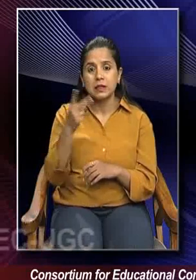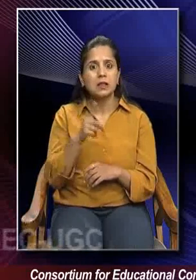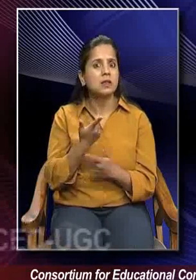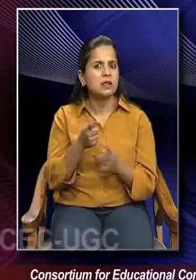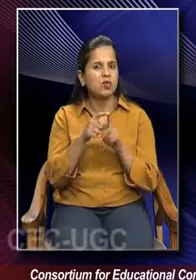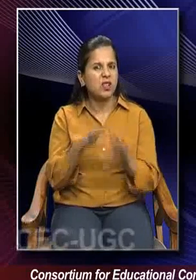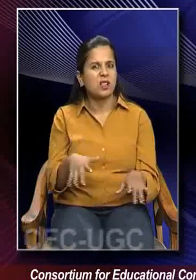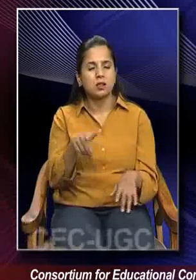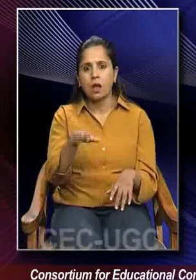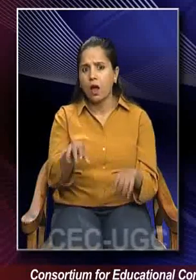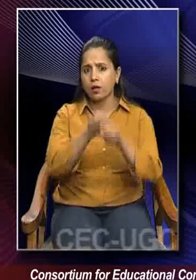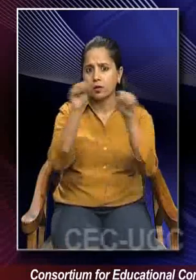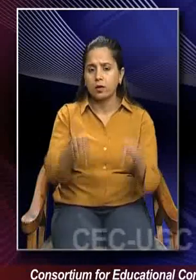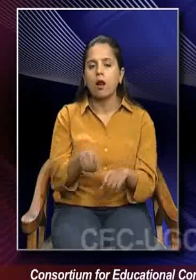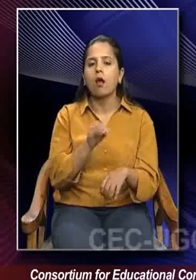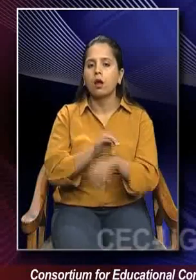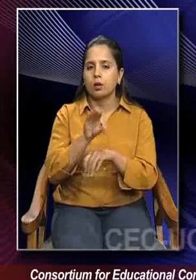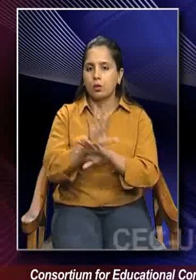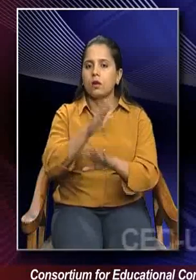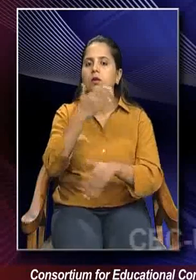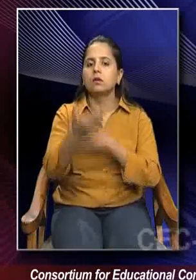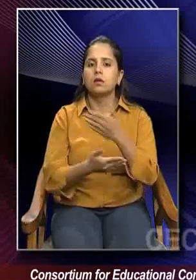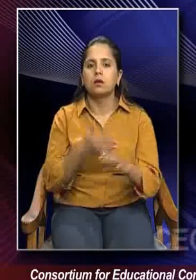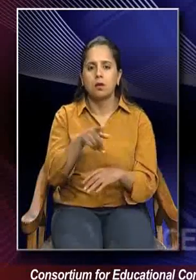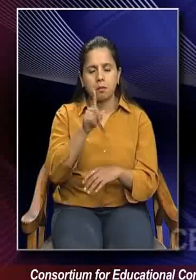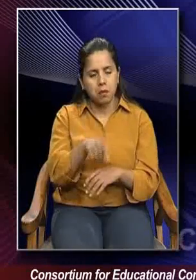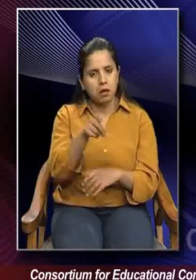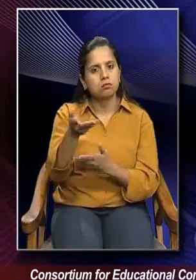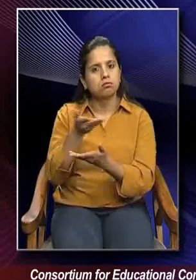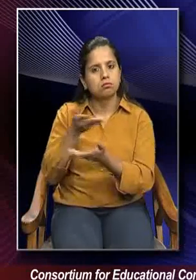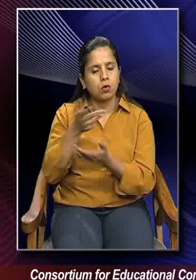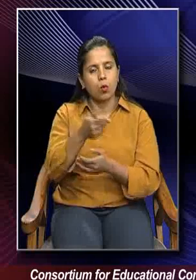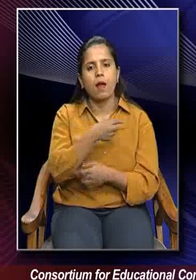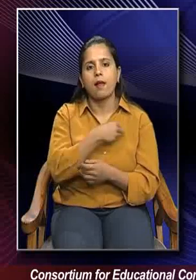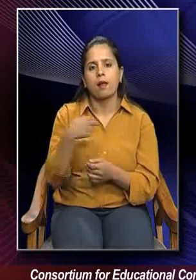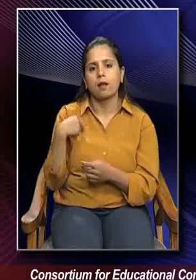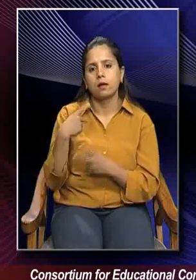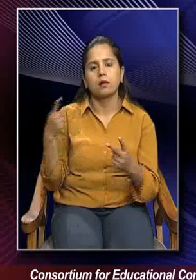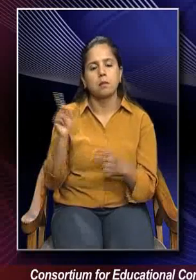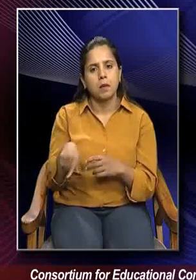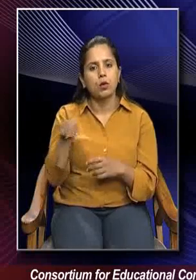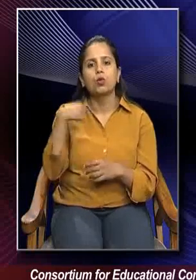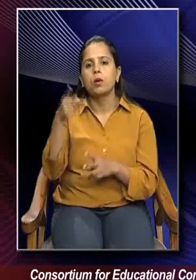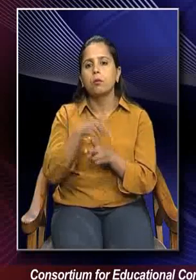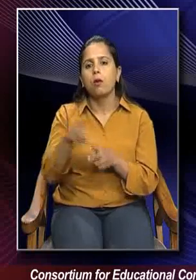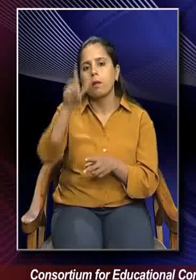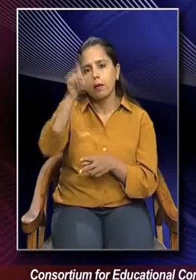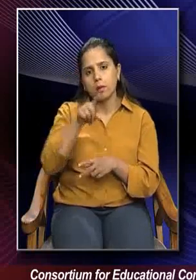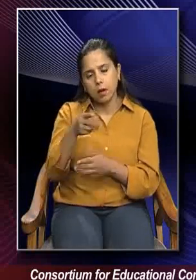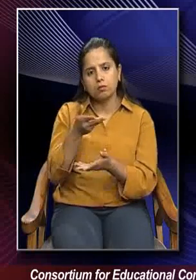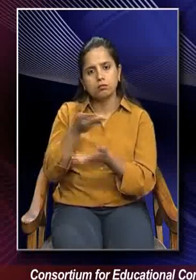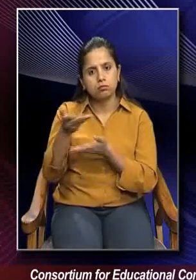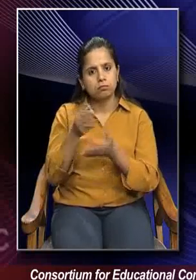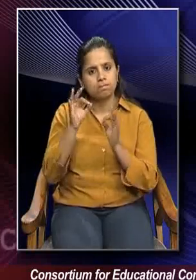symptoms, it's advisable to consult with a healthcare professional for a